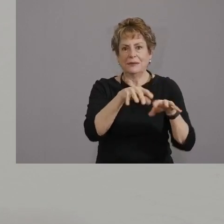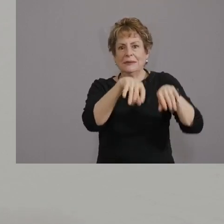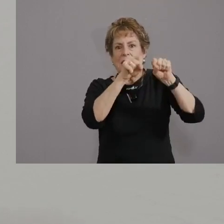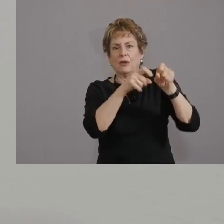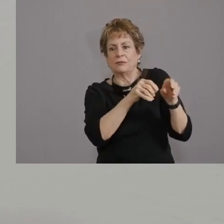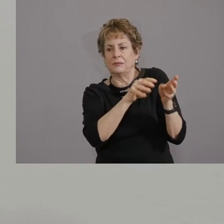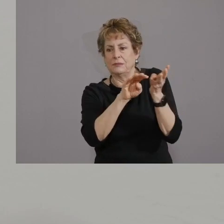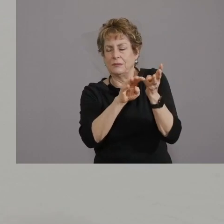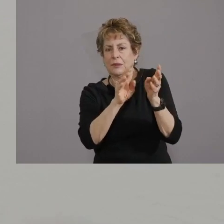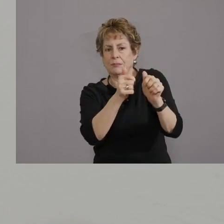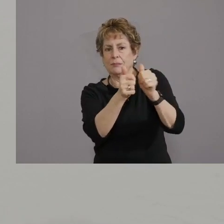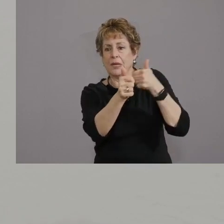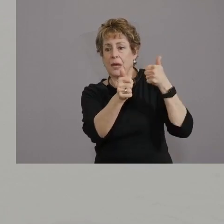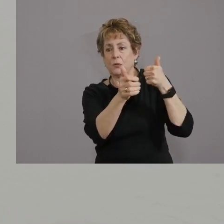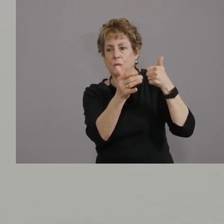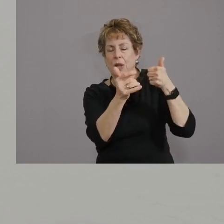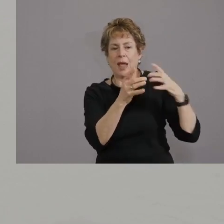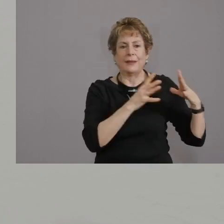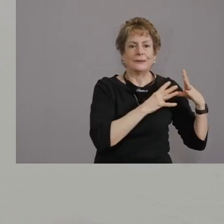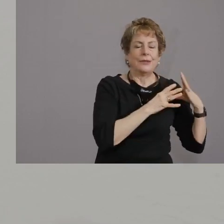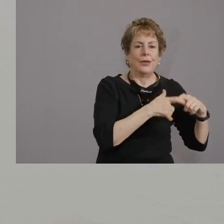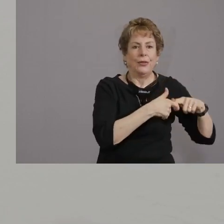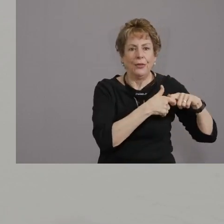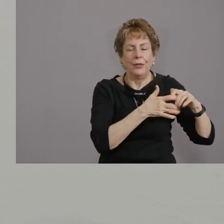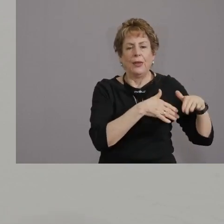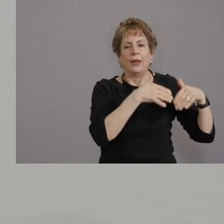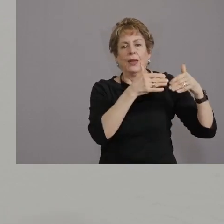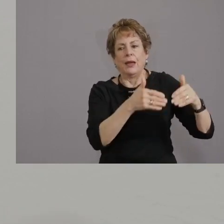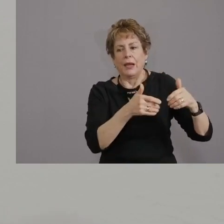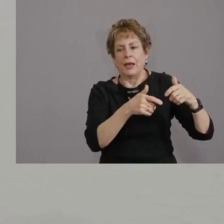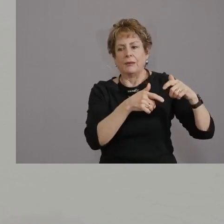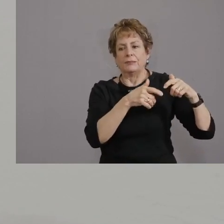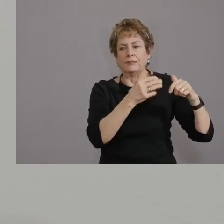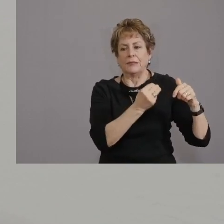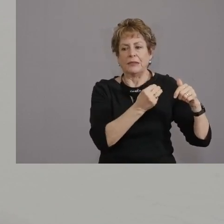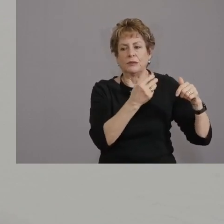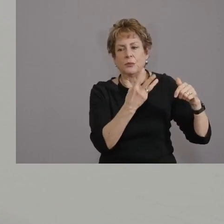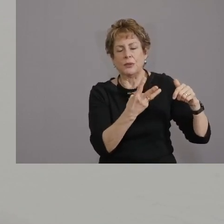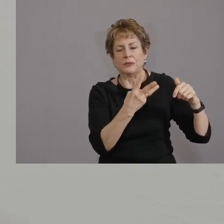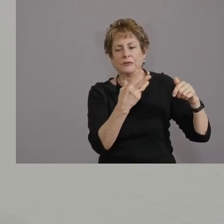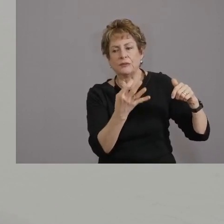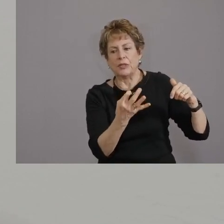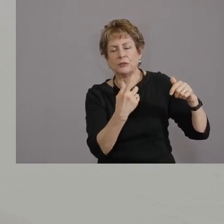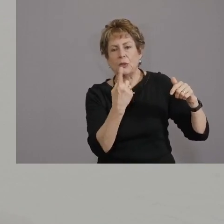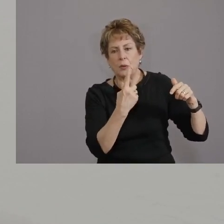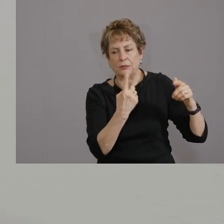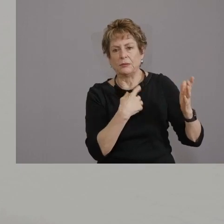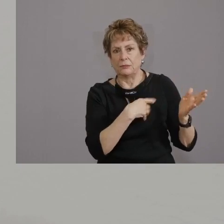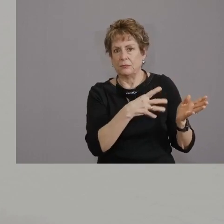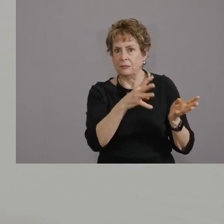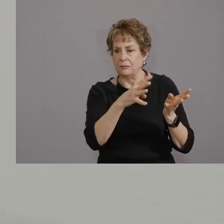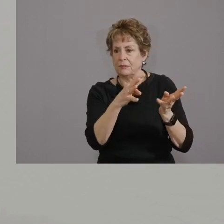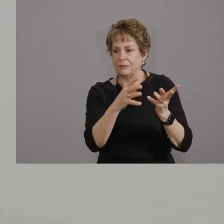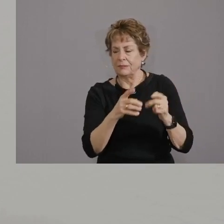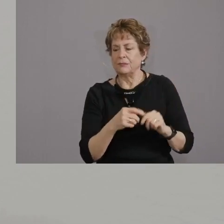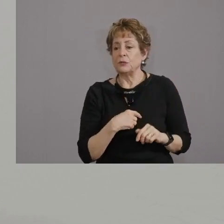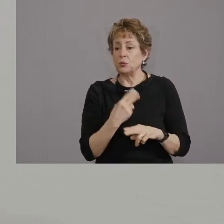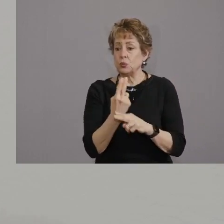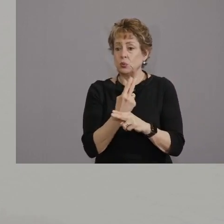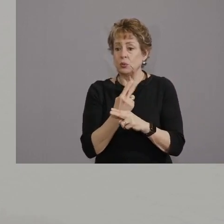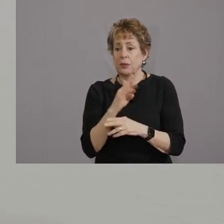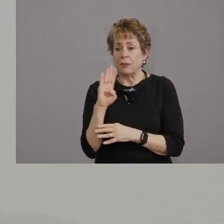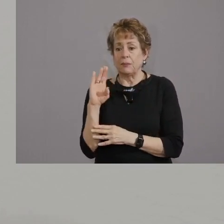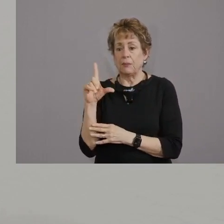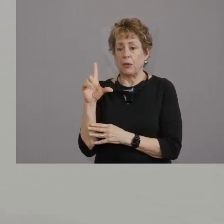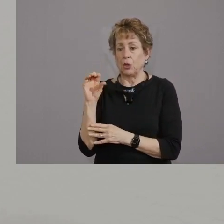Monday, Wednesdays, and Fridays. So we would recommend using our site. One of the ones that we've been looking at is the Bloomberg Tracker. They update on a